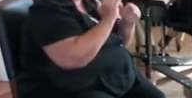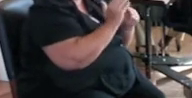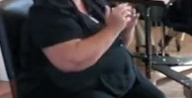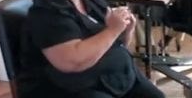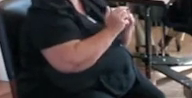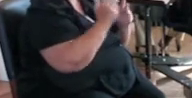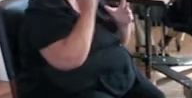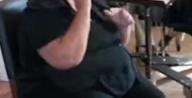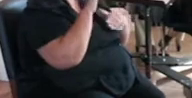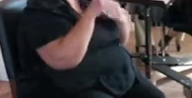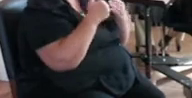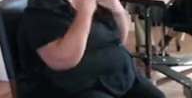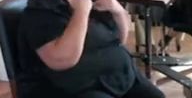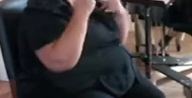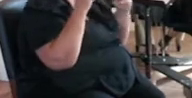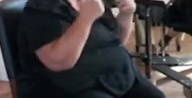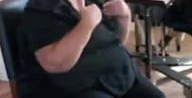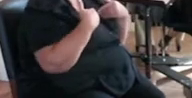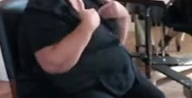Thanks.